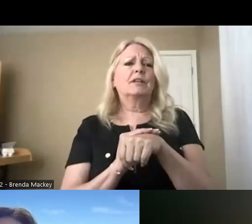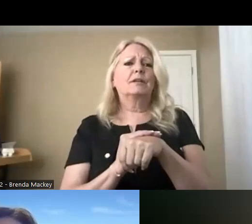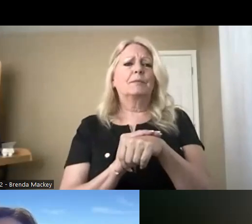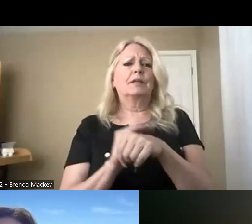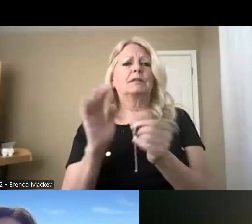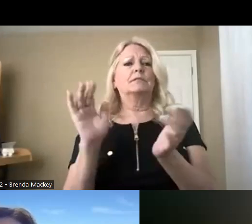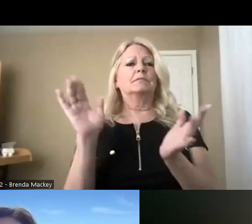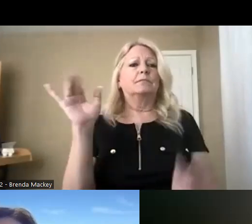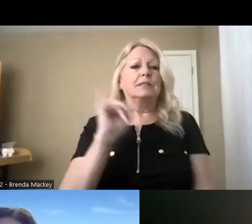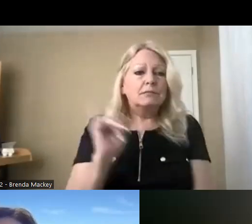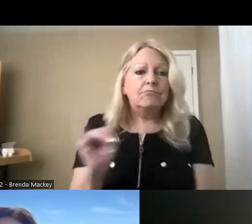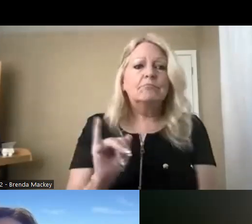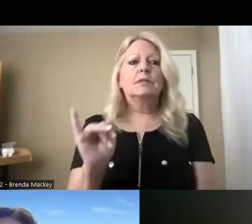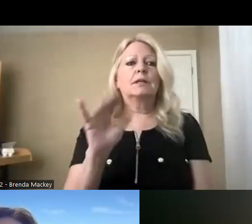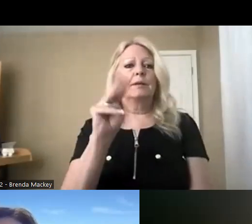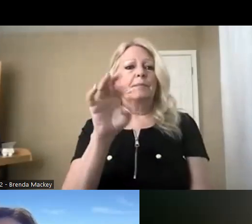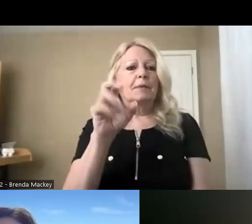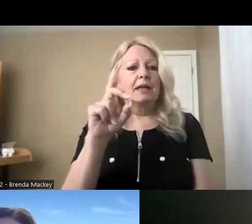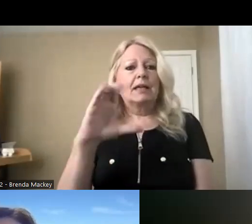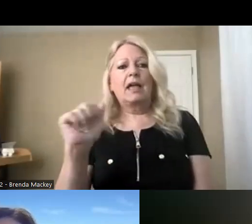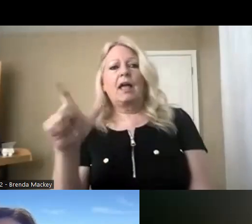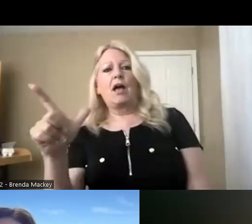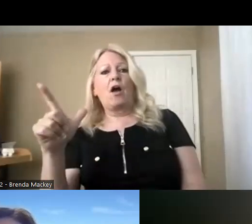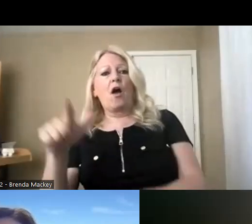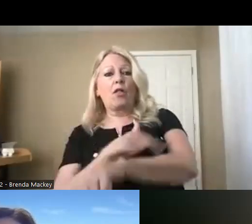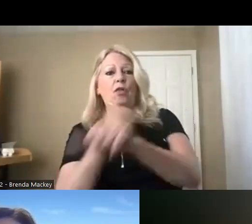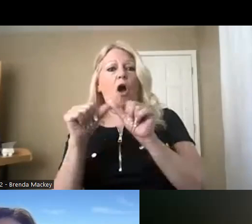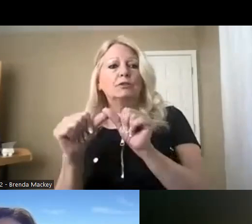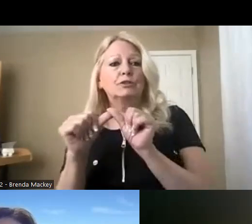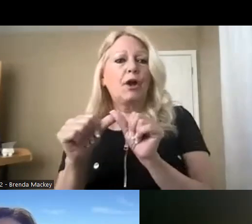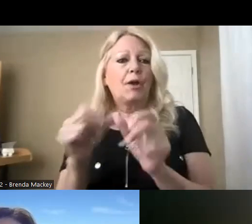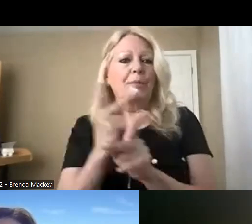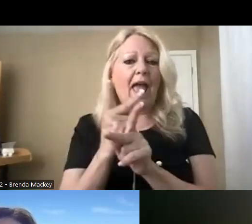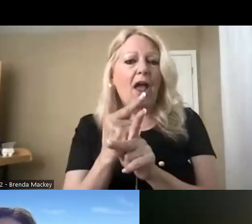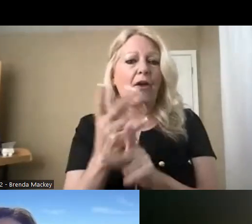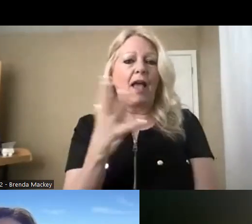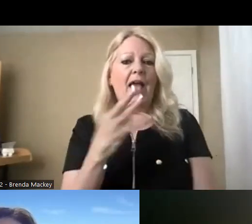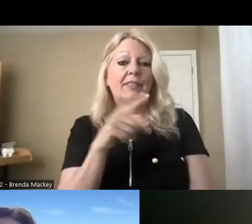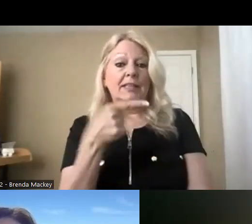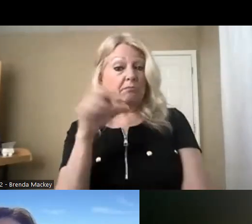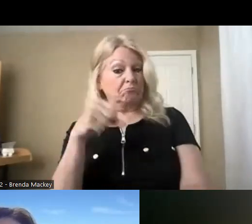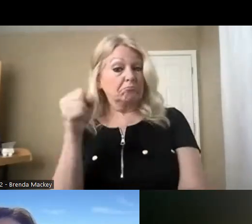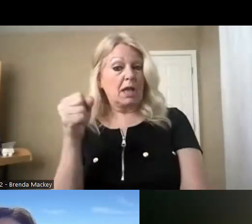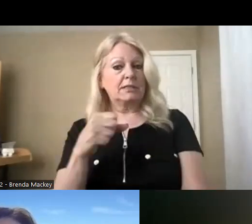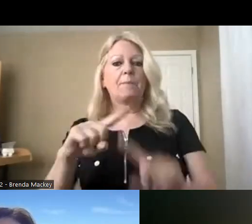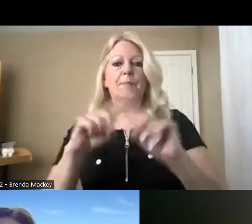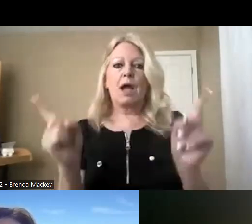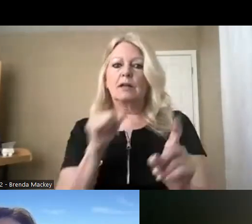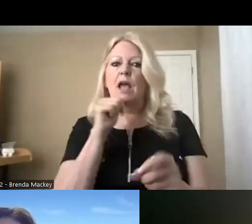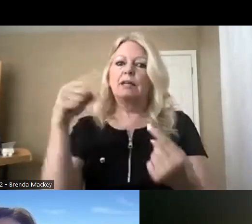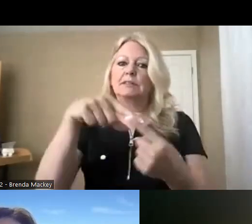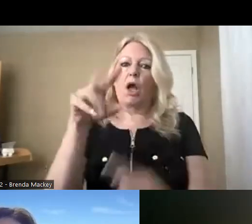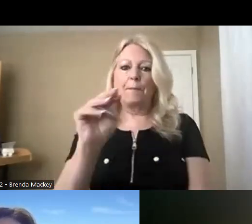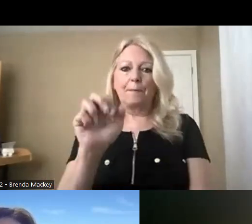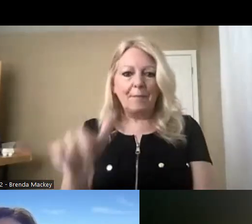Medi-Cal long-term care. And they said she is. I reached out to the facility. They had to wait till May till they actually get her renewal. I said, I don't think